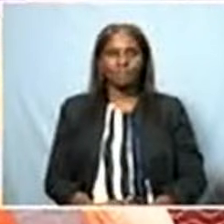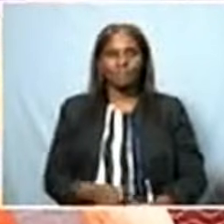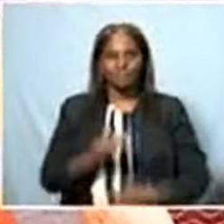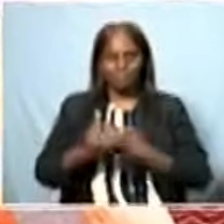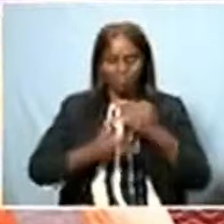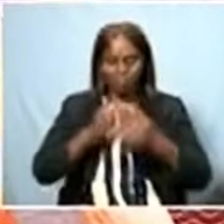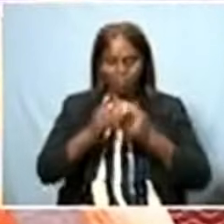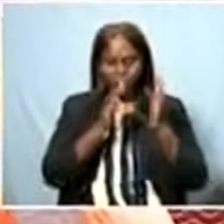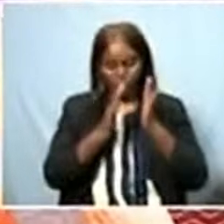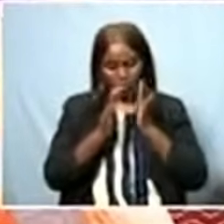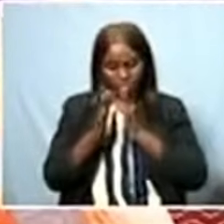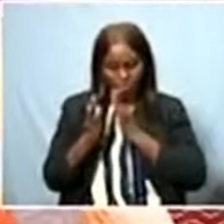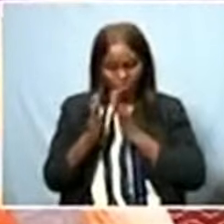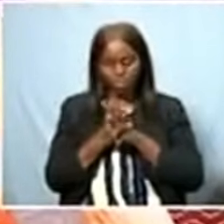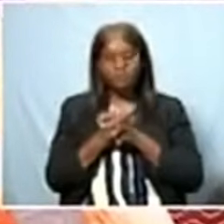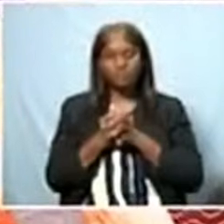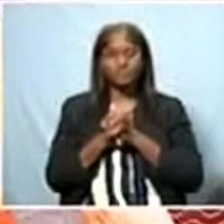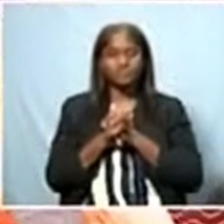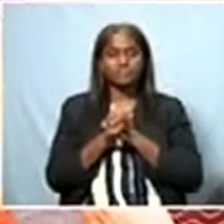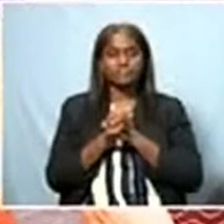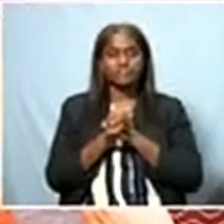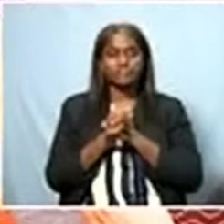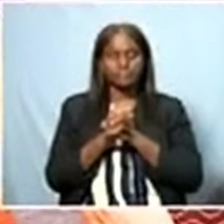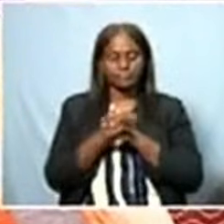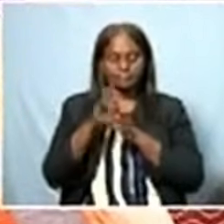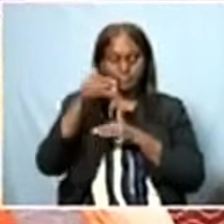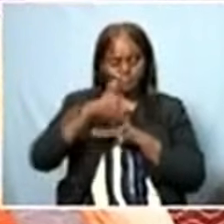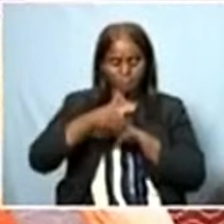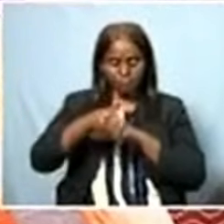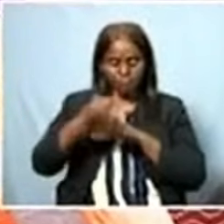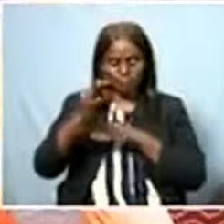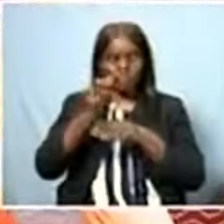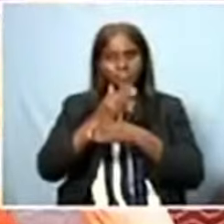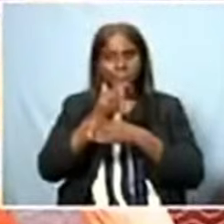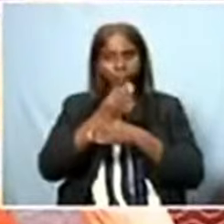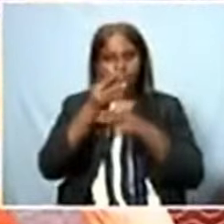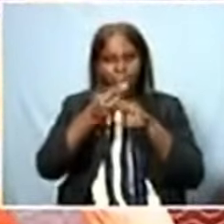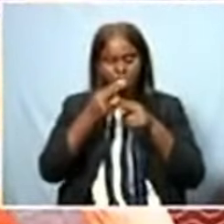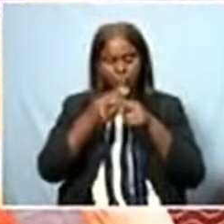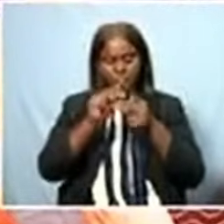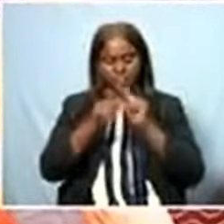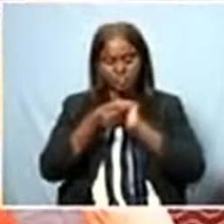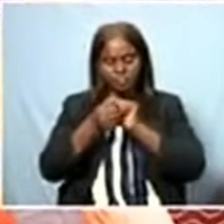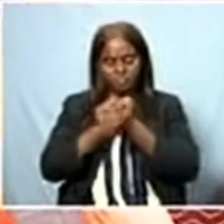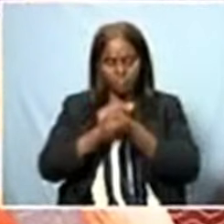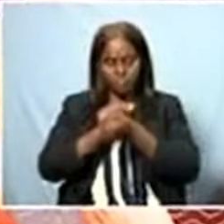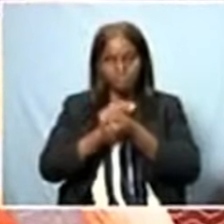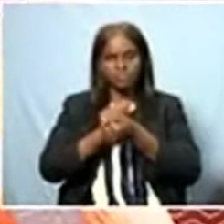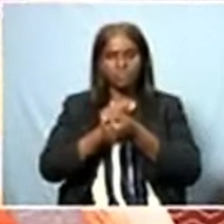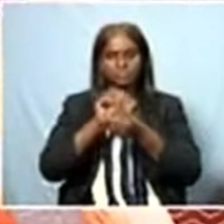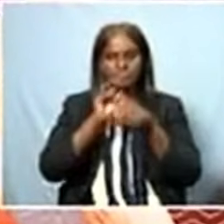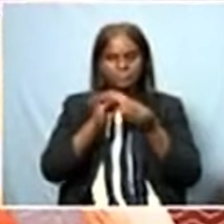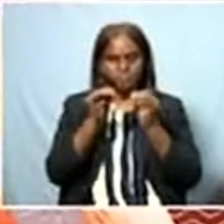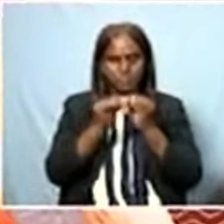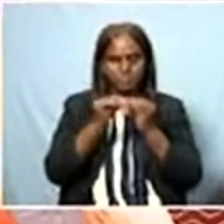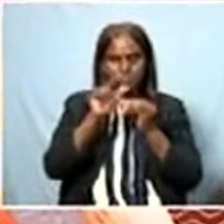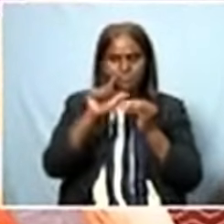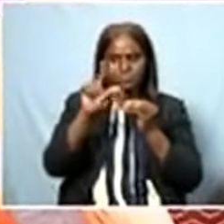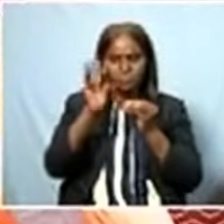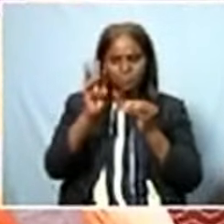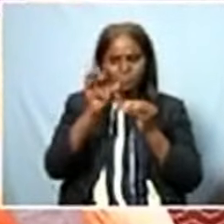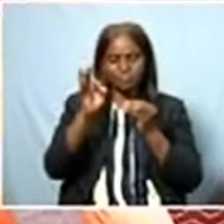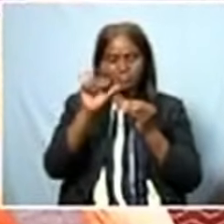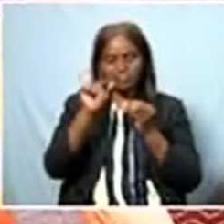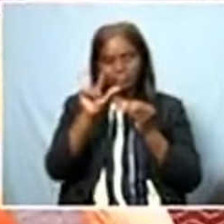Next order. The Registration of Business Names Amendment Bill, National Assembly Bill Number 26